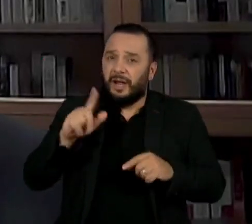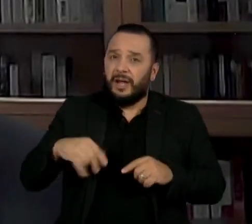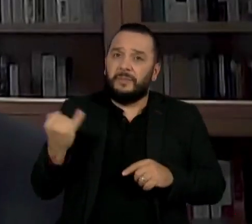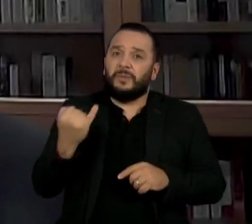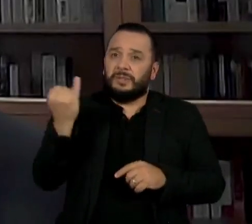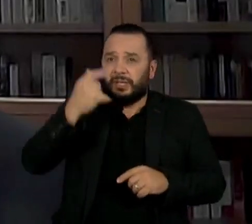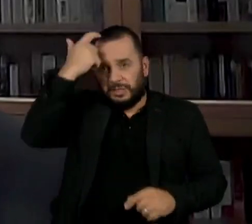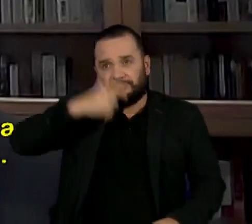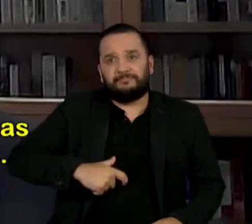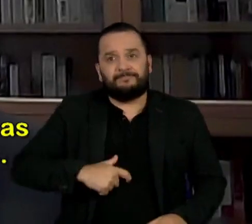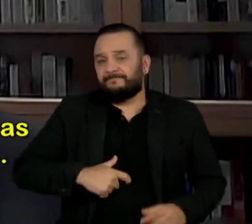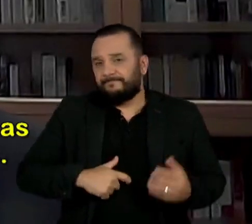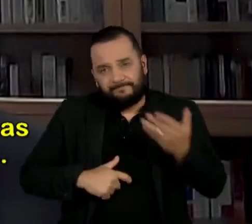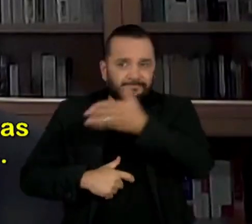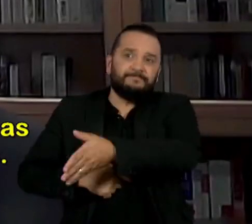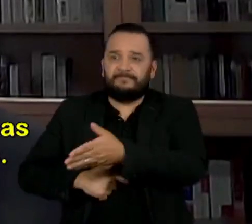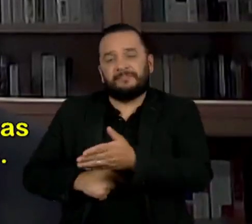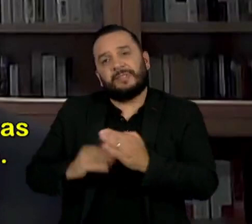being